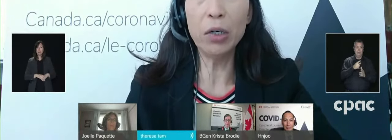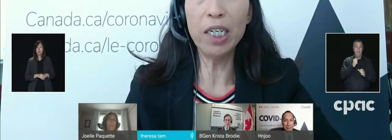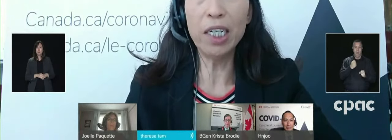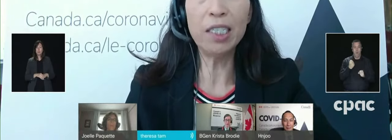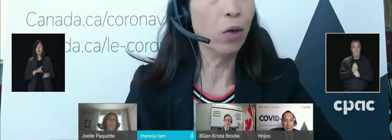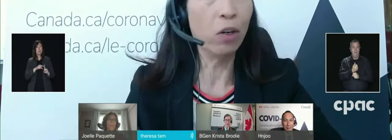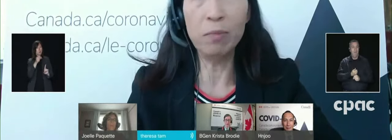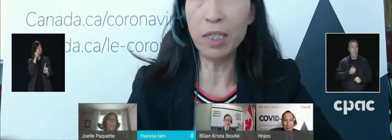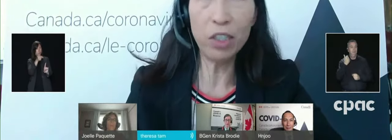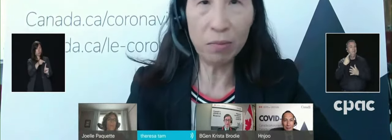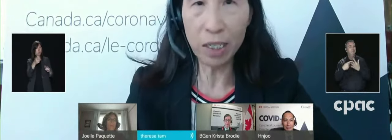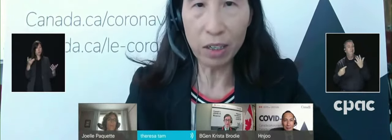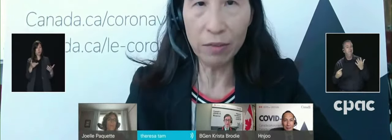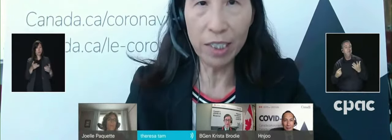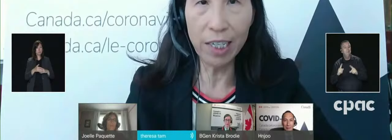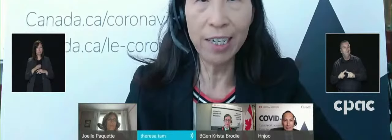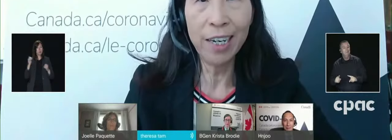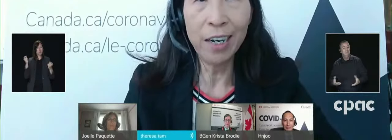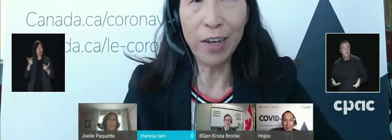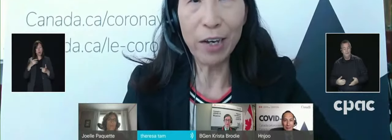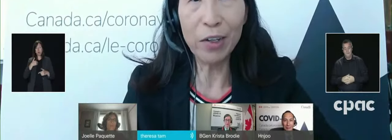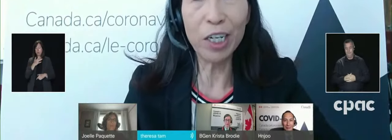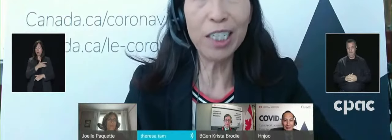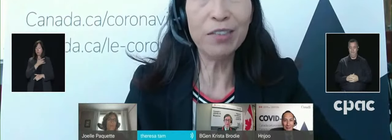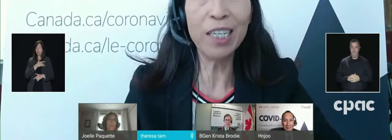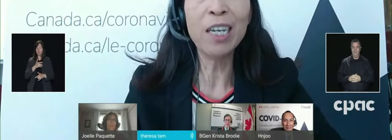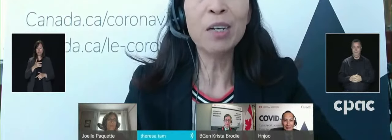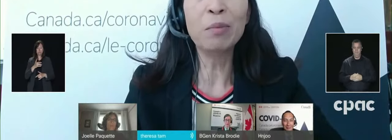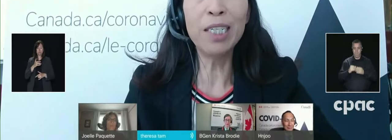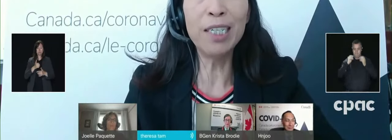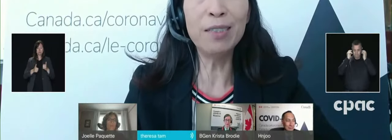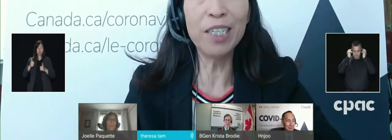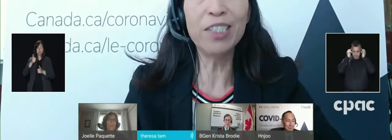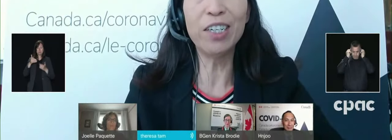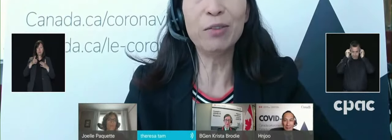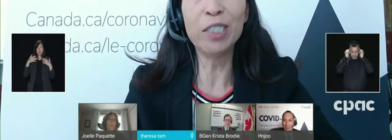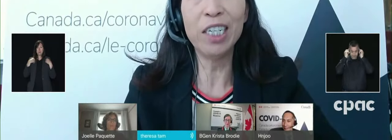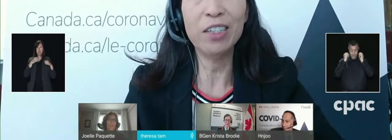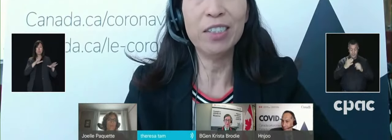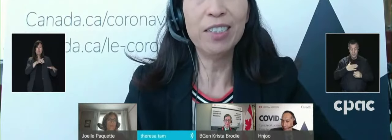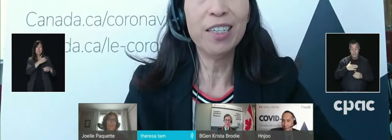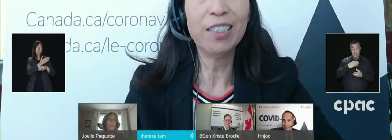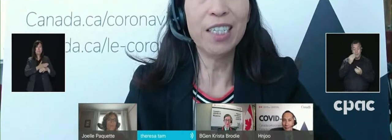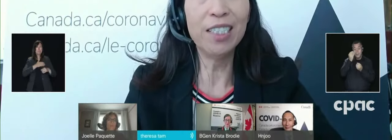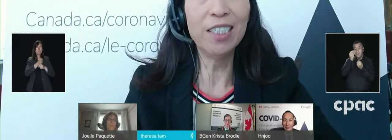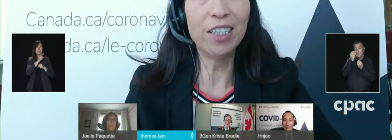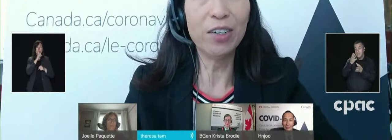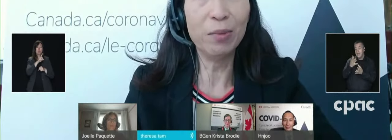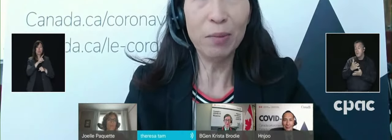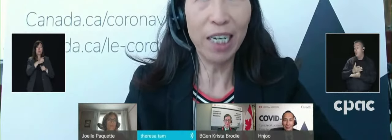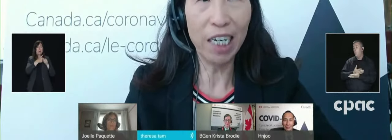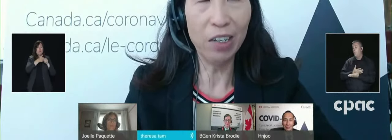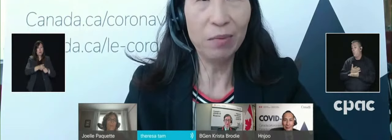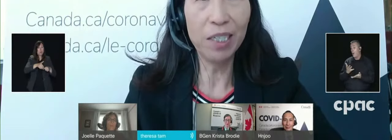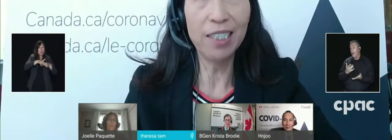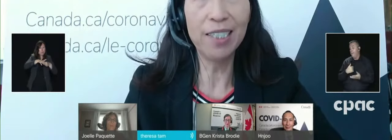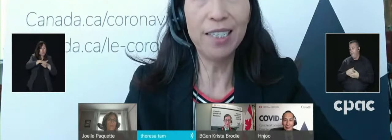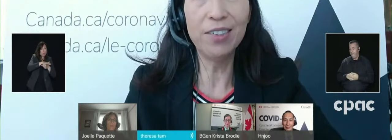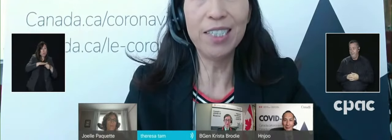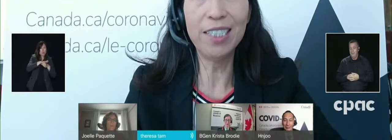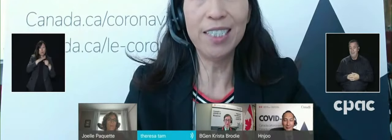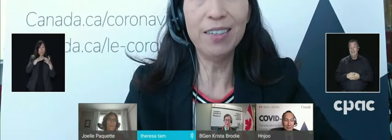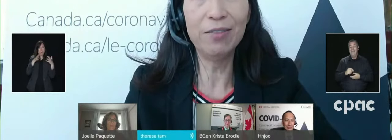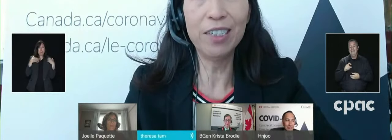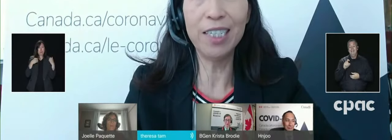line, though, is all of my chief medical officer of health colleagues have said, please make sure everyone knows to listen to local public health, because